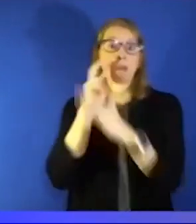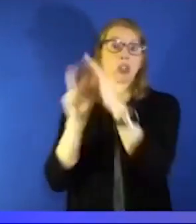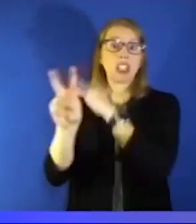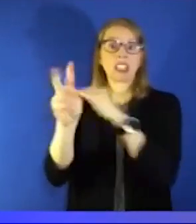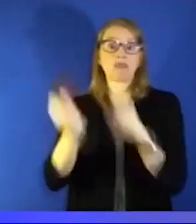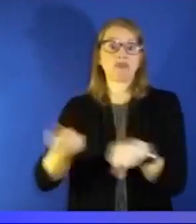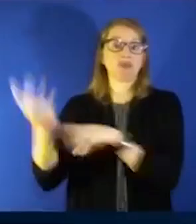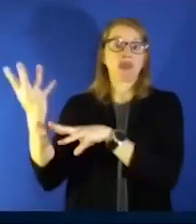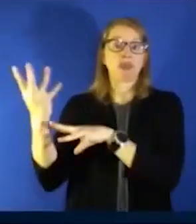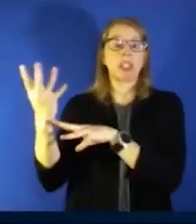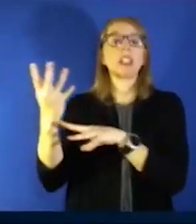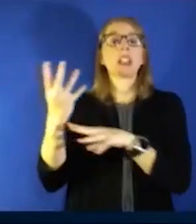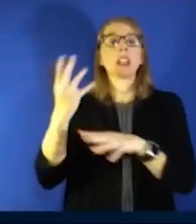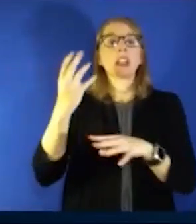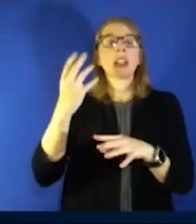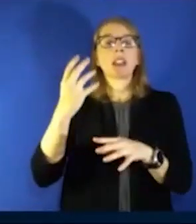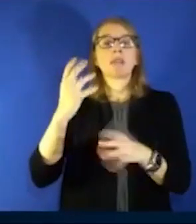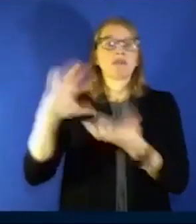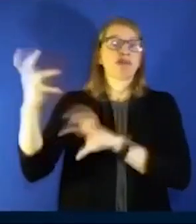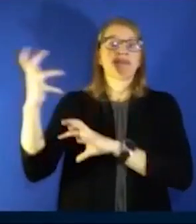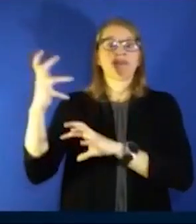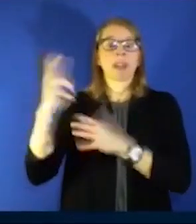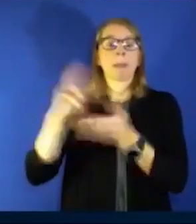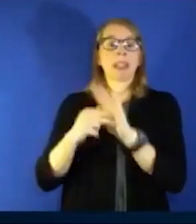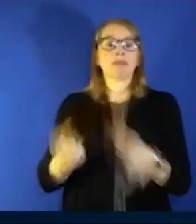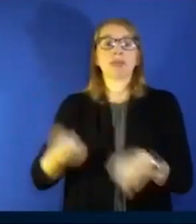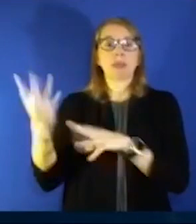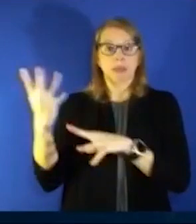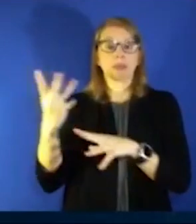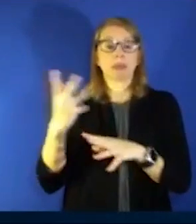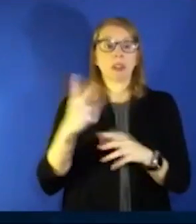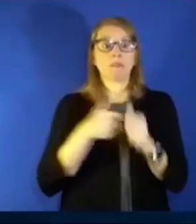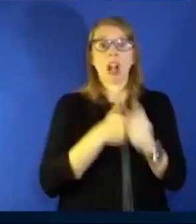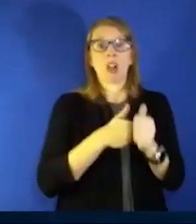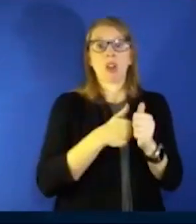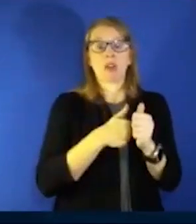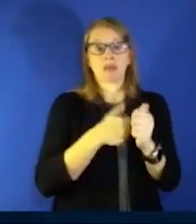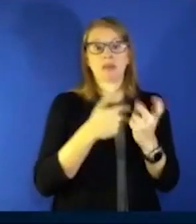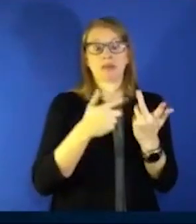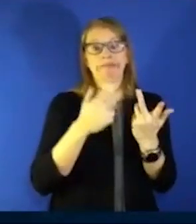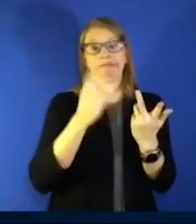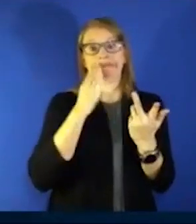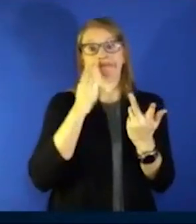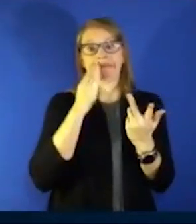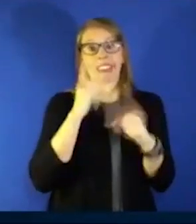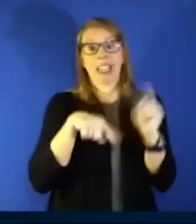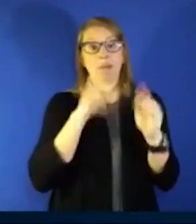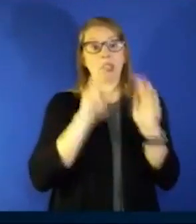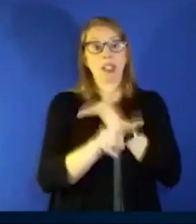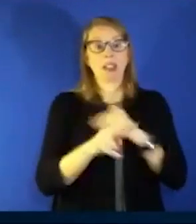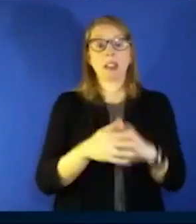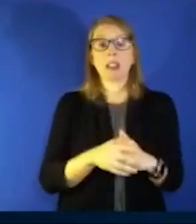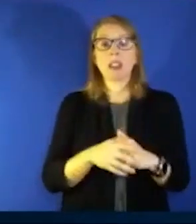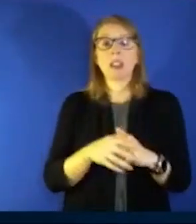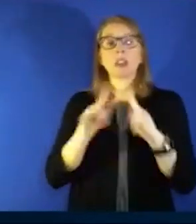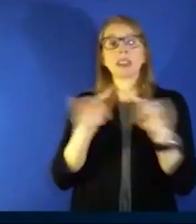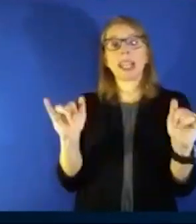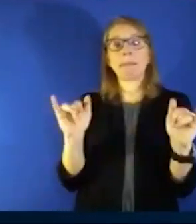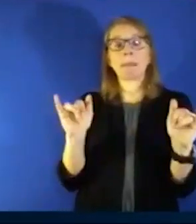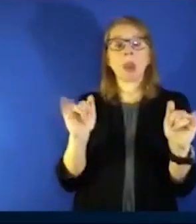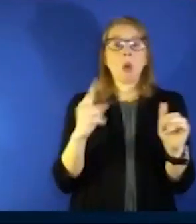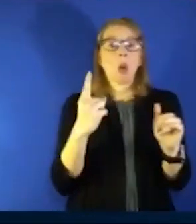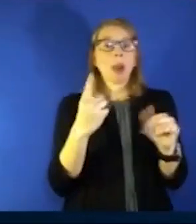next few weeks. As Dr. Hawkinson says, never miss a chance to get vaccinated, but neither getting one before the other isn't going to affect either, I think.